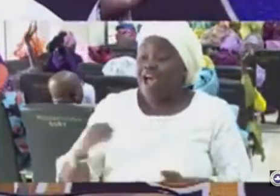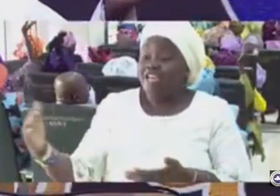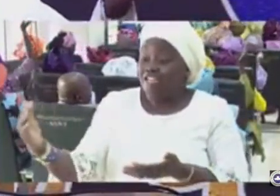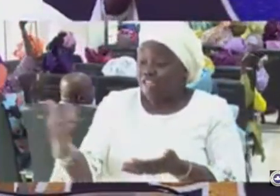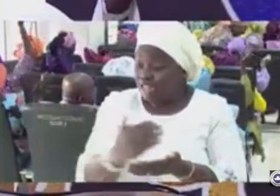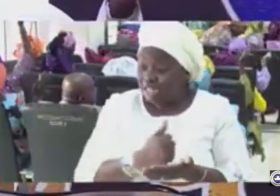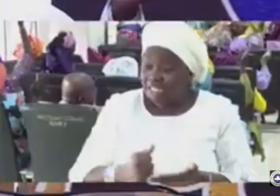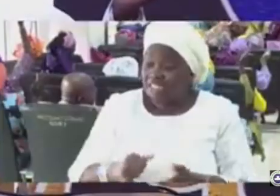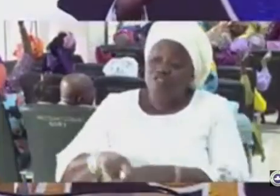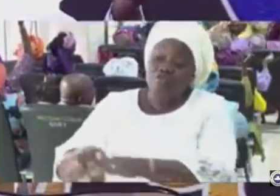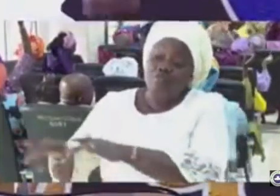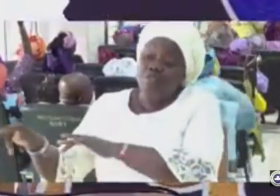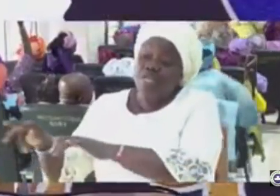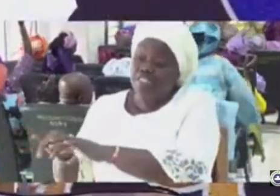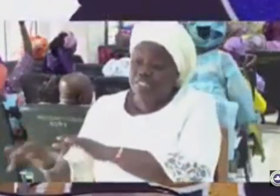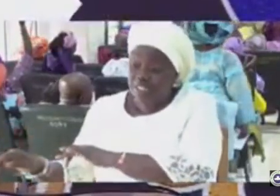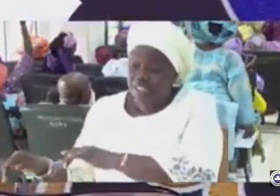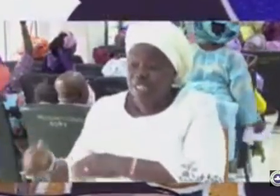Boria Muga.